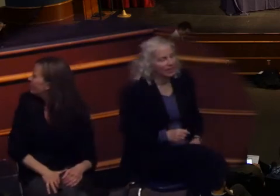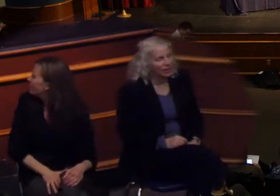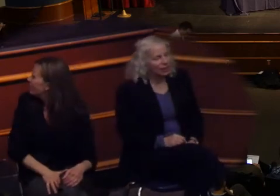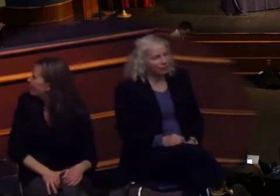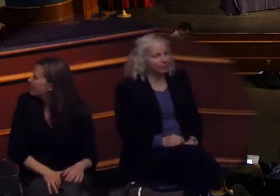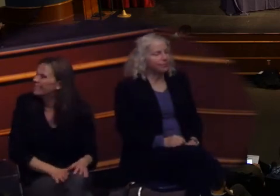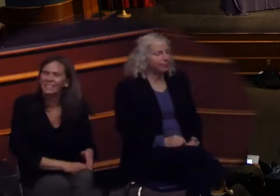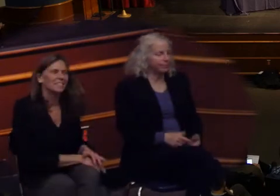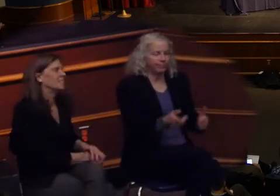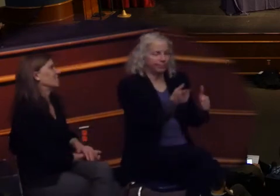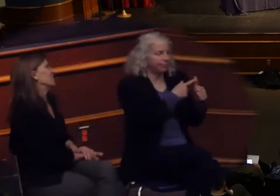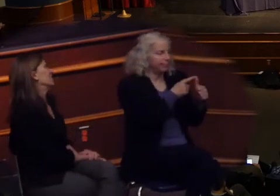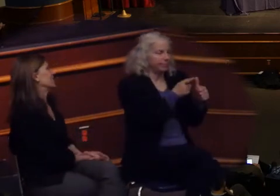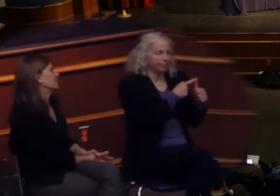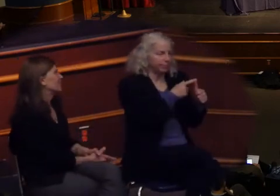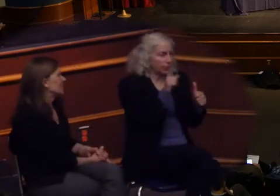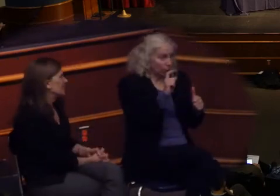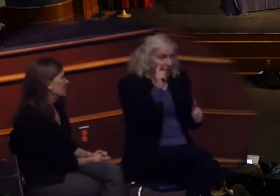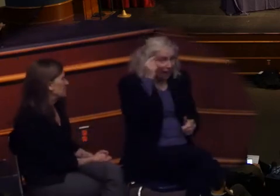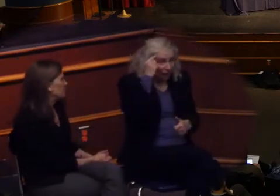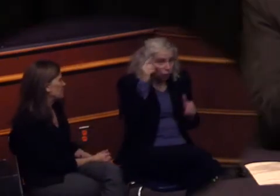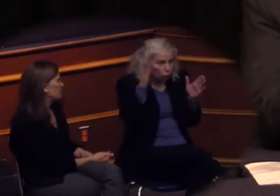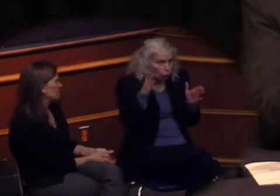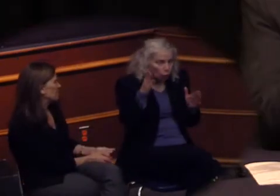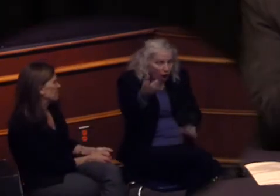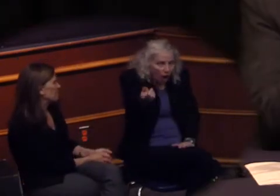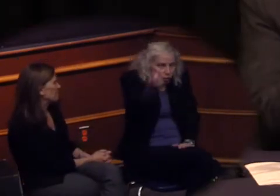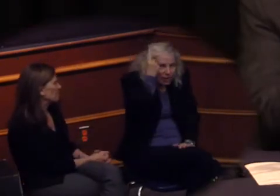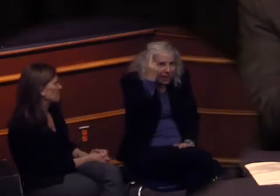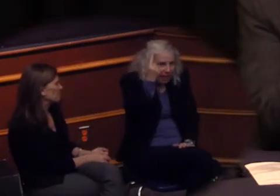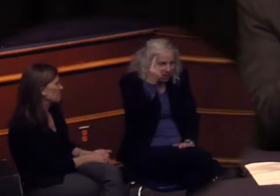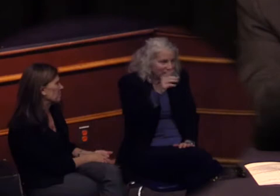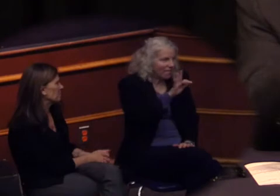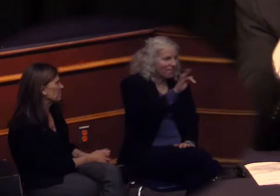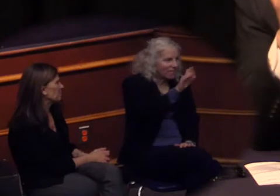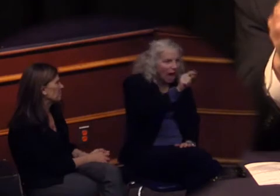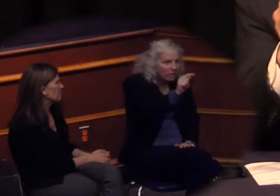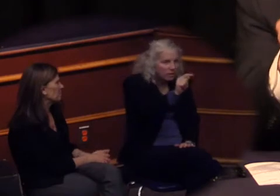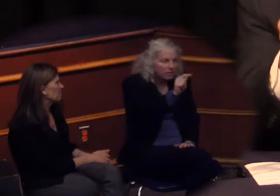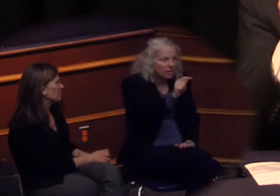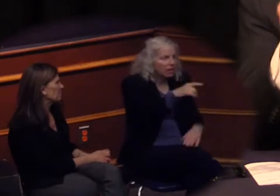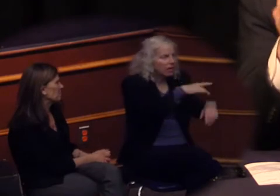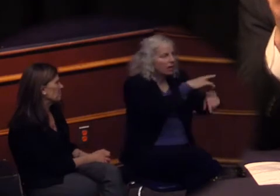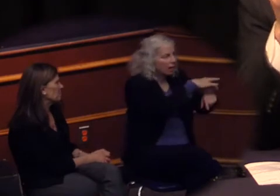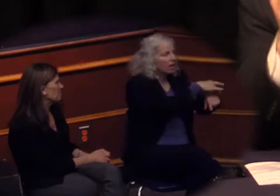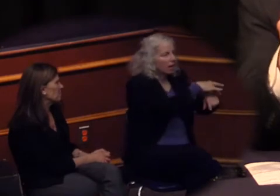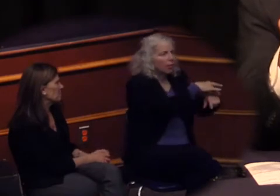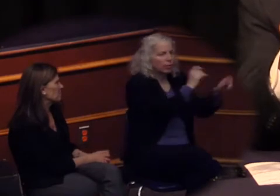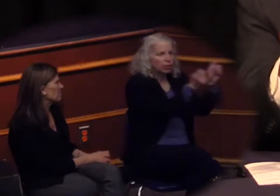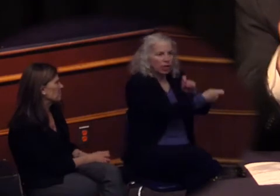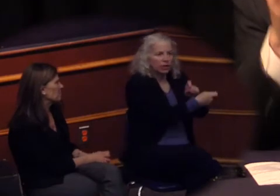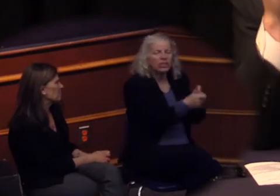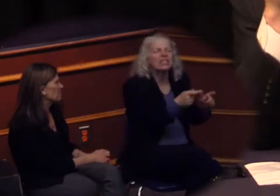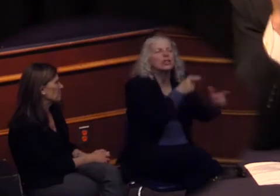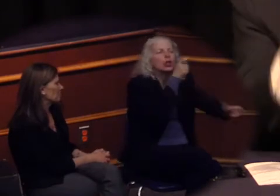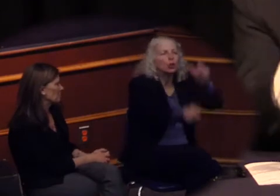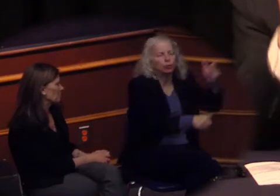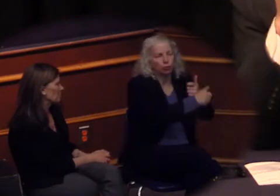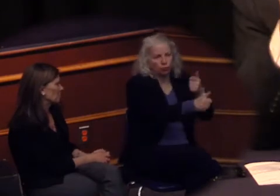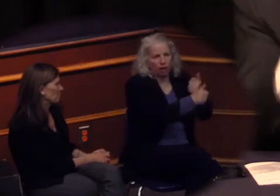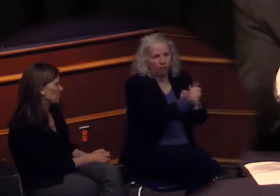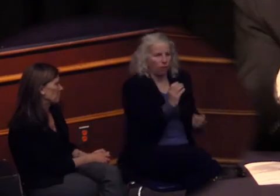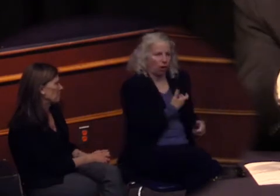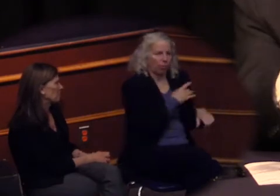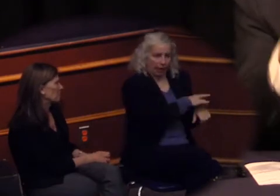First and foremost, we need a governor who gets the fact that climate change is the biggest threat to our planet, and we